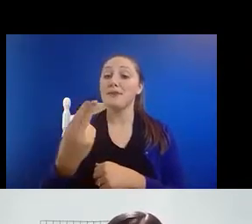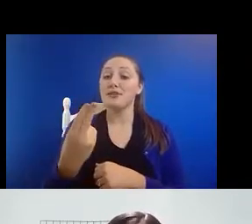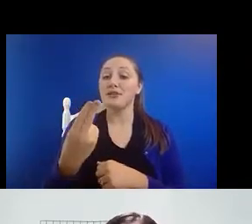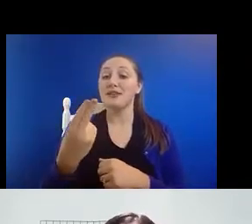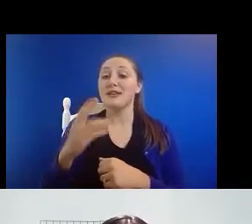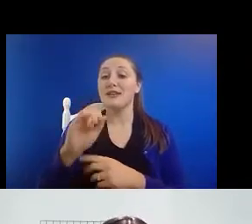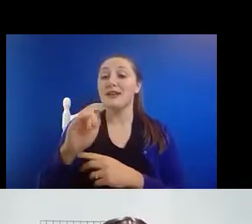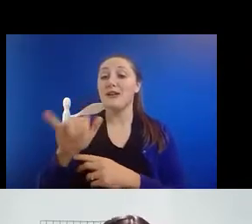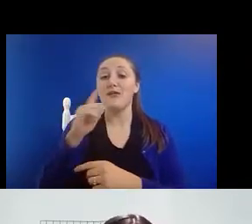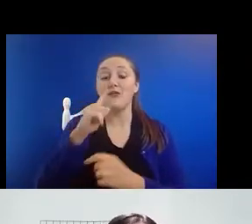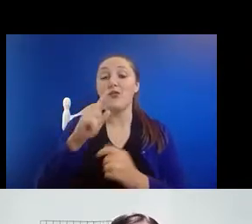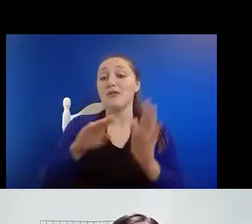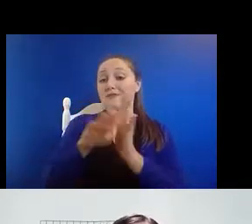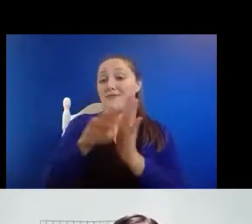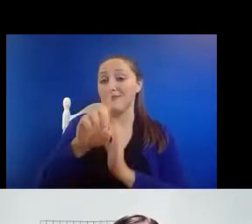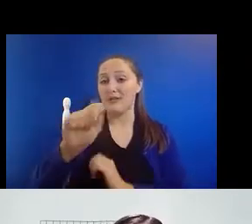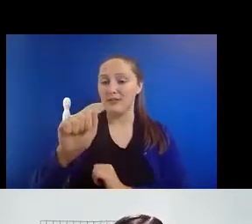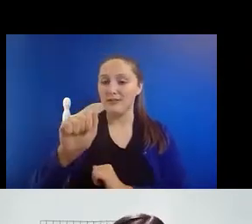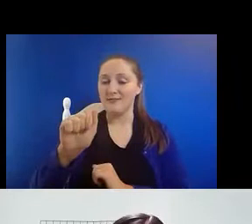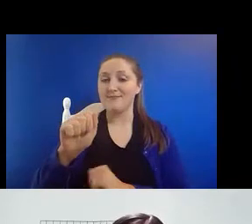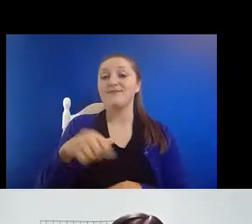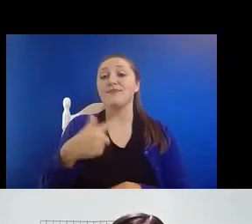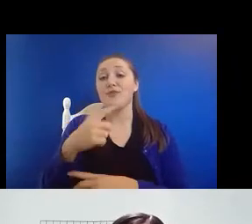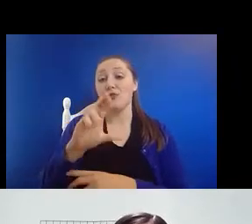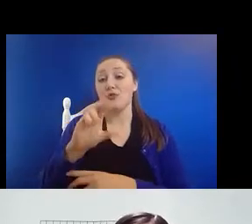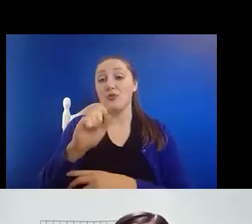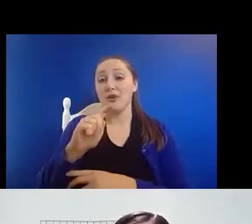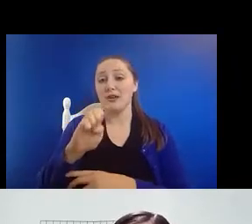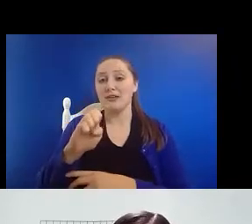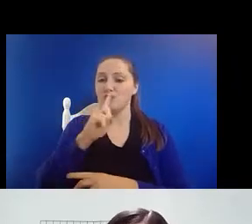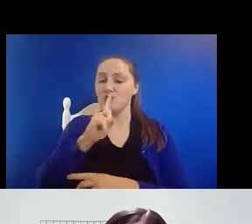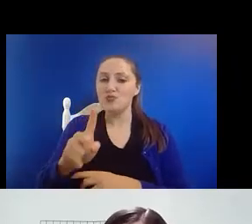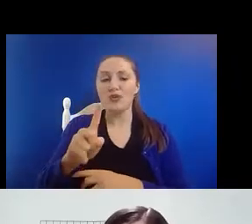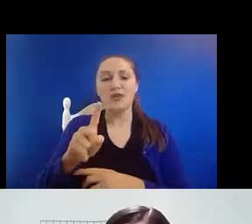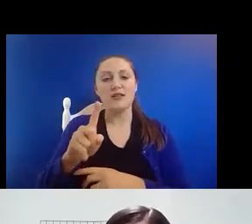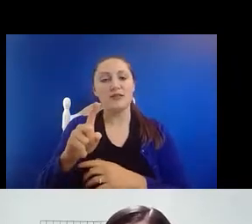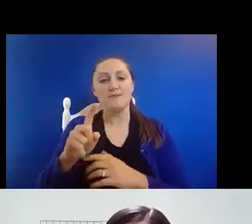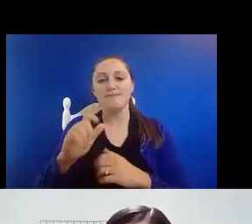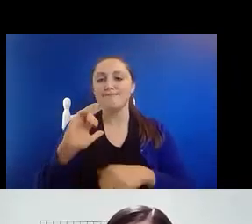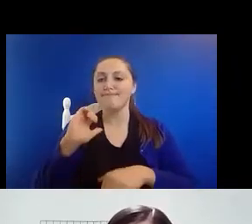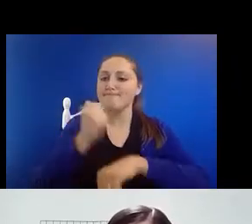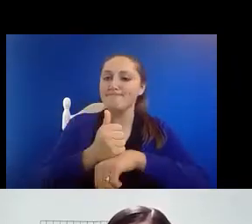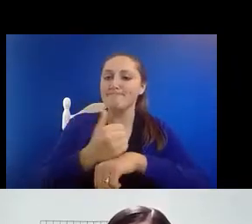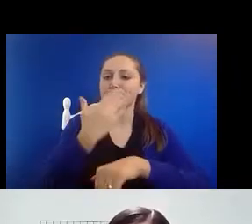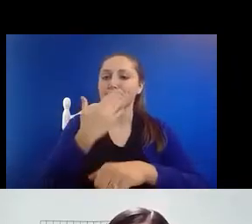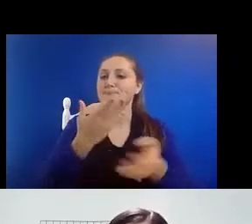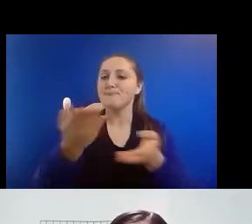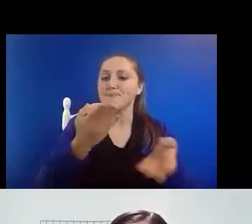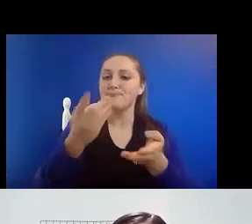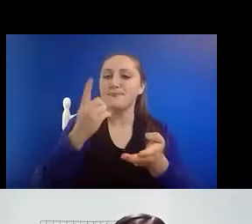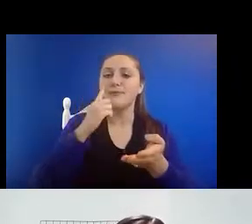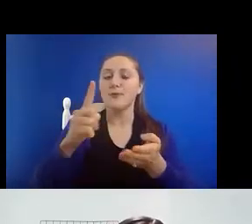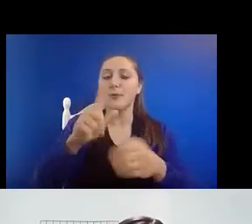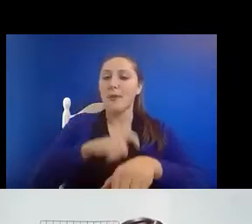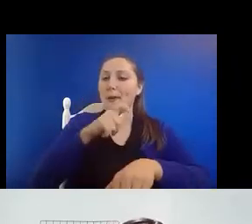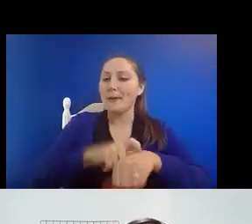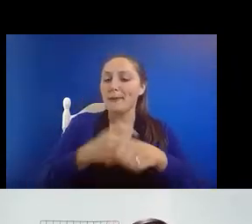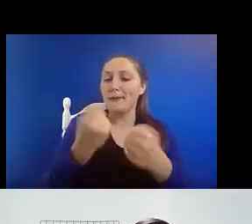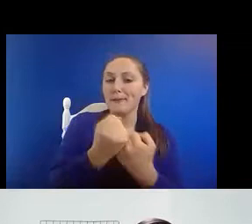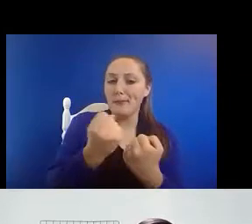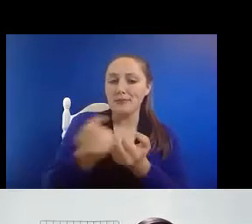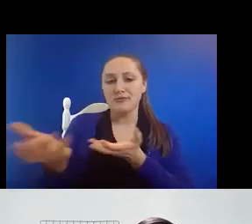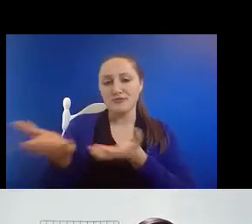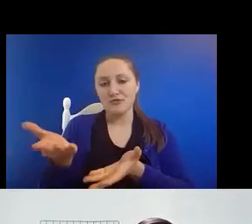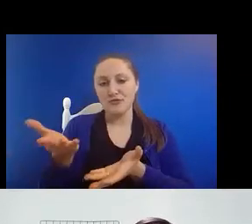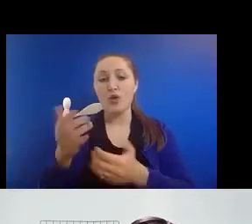grantee, have really paved the way in the state of Michigan for managed long-term services and supports. We're also going to hear from